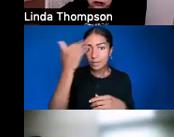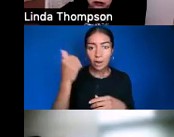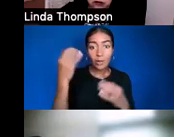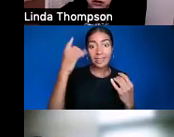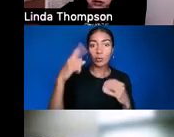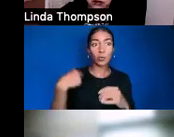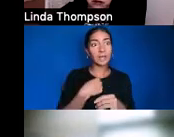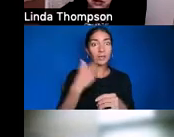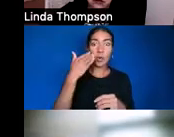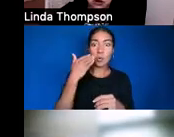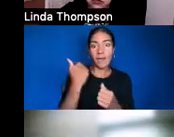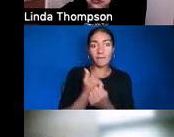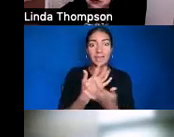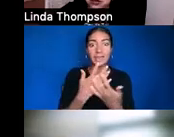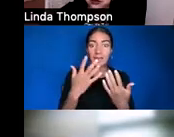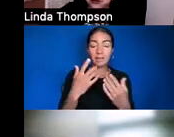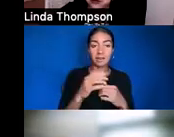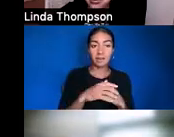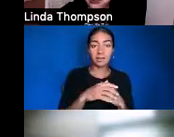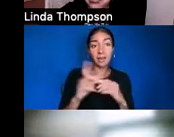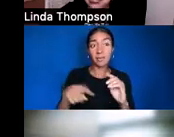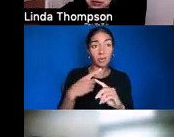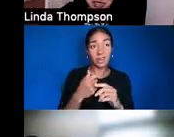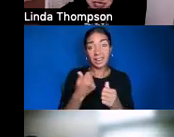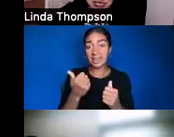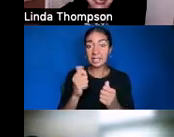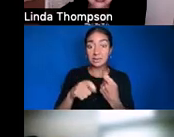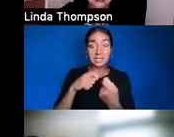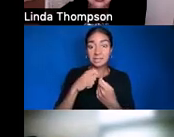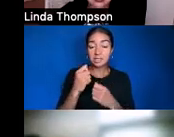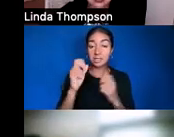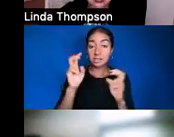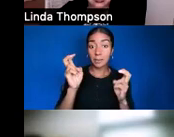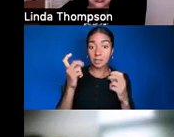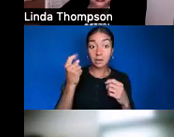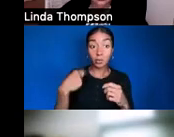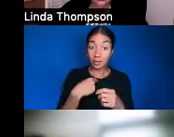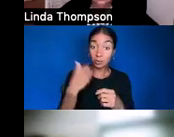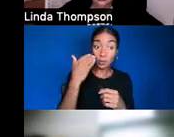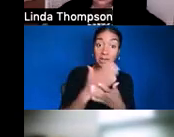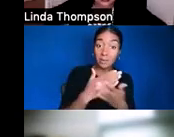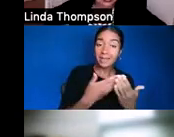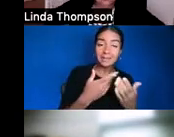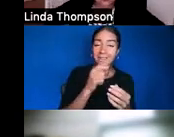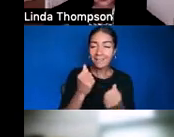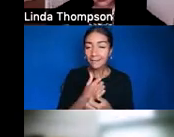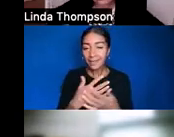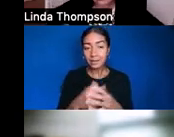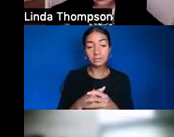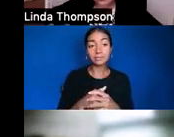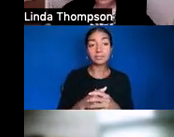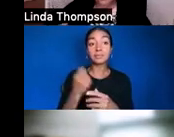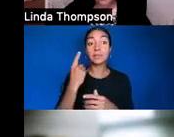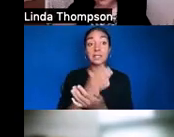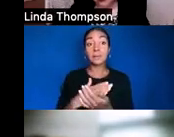everything about any one subject. We can know some things. So some of the self-care tips